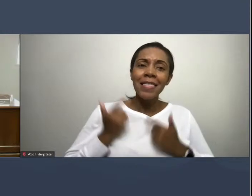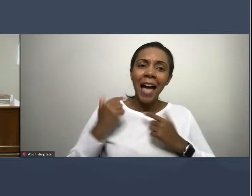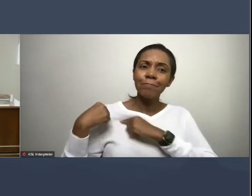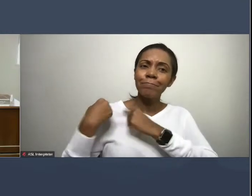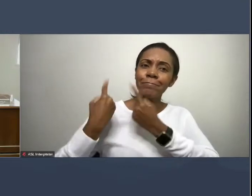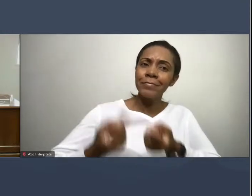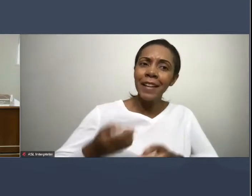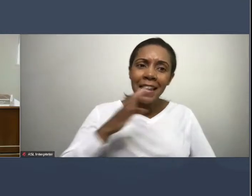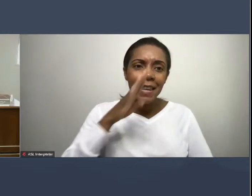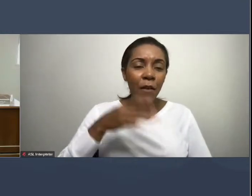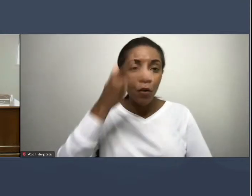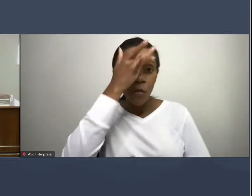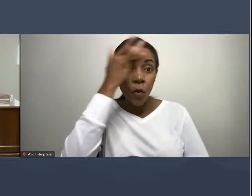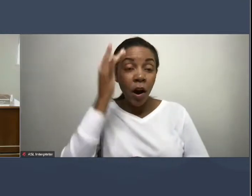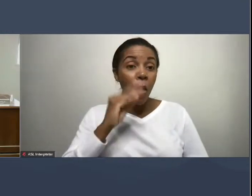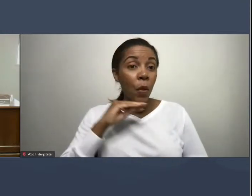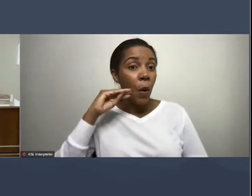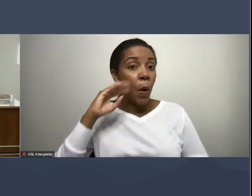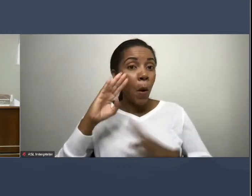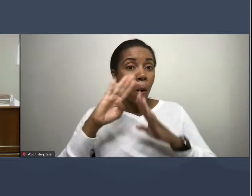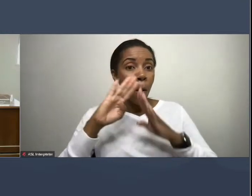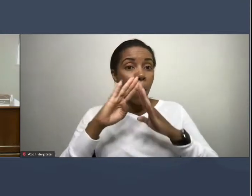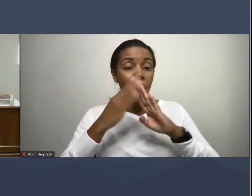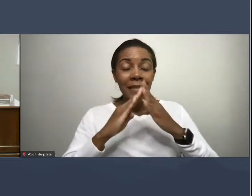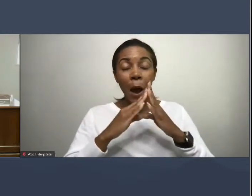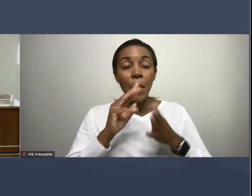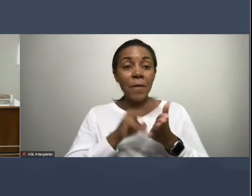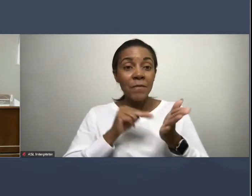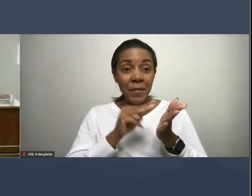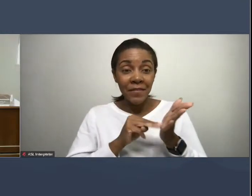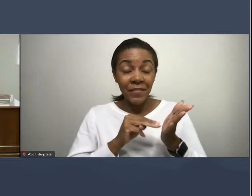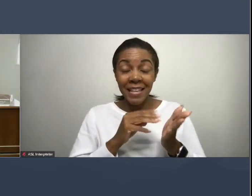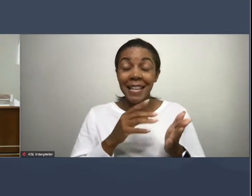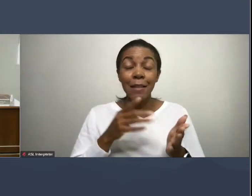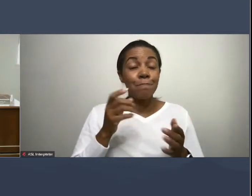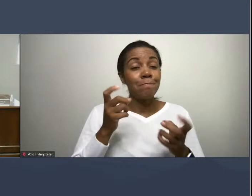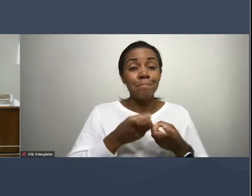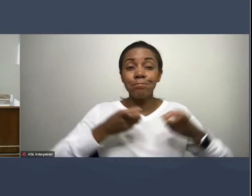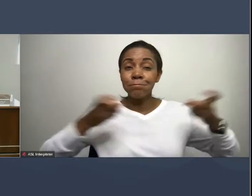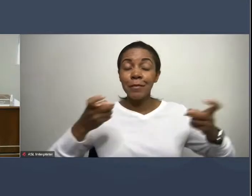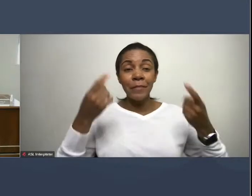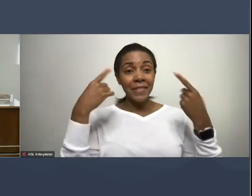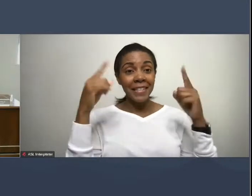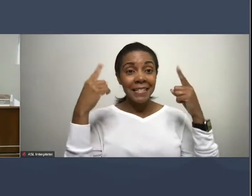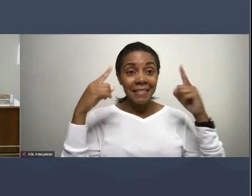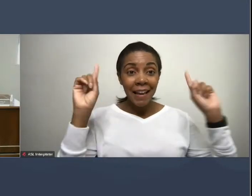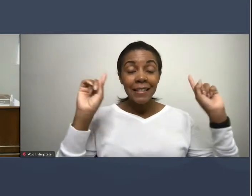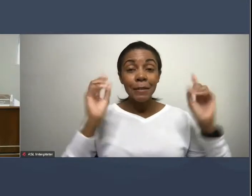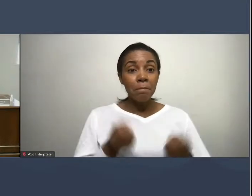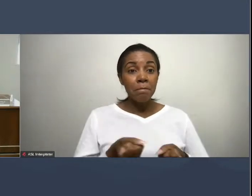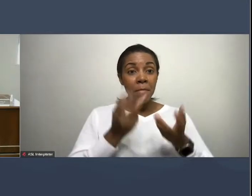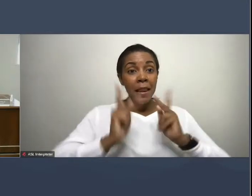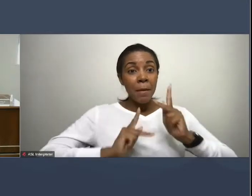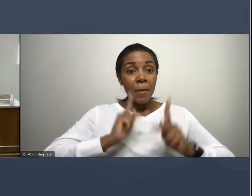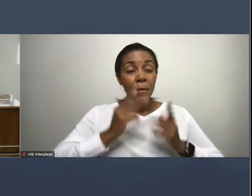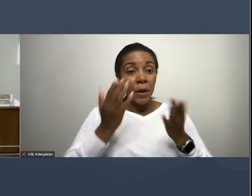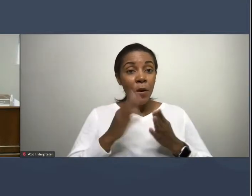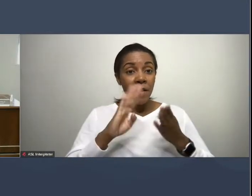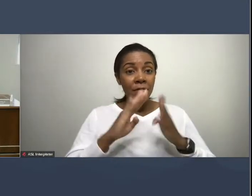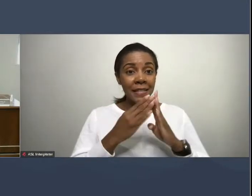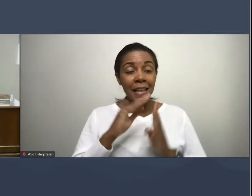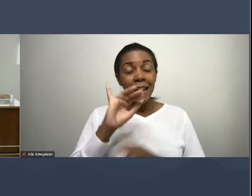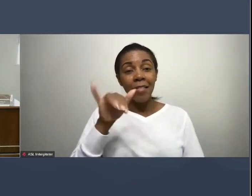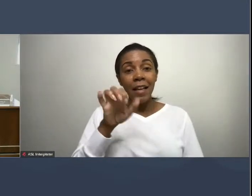Memphis, Tennessee, and acknowledged their monumental success, which they made by many individuals here in the city, such as